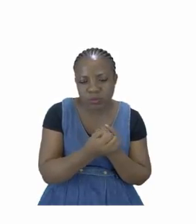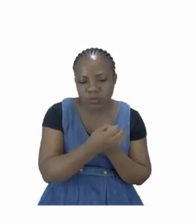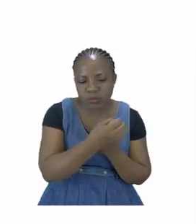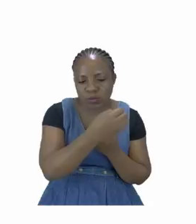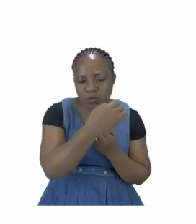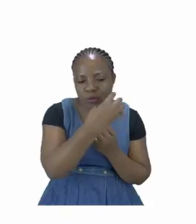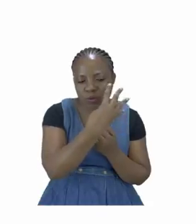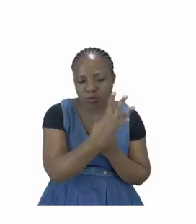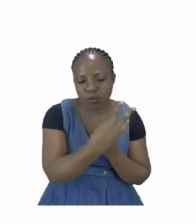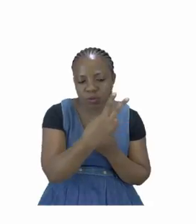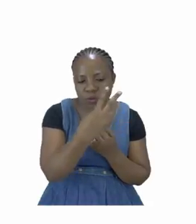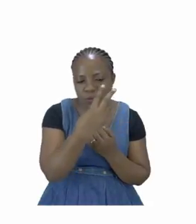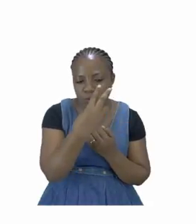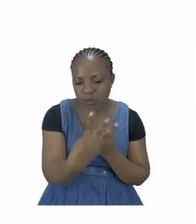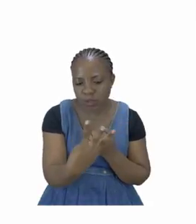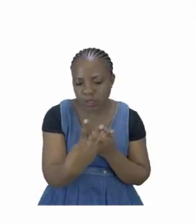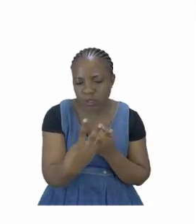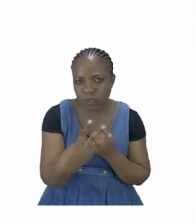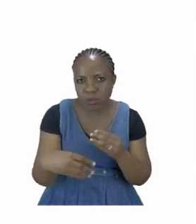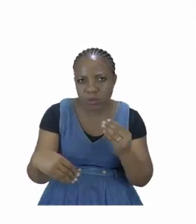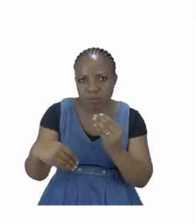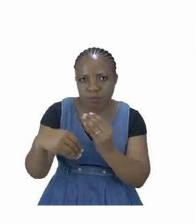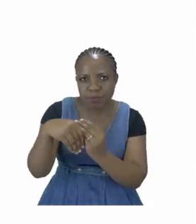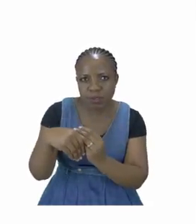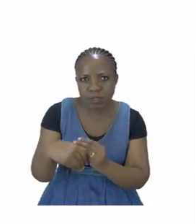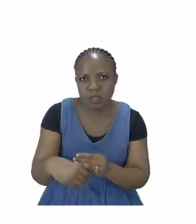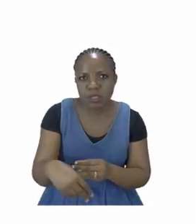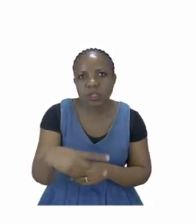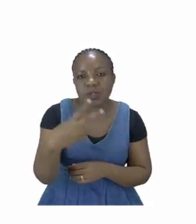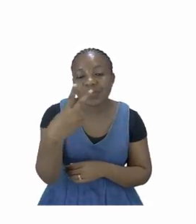43 plus 27.